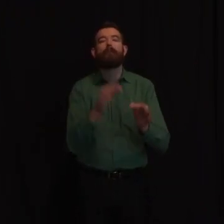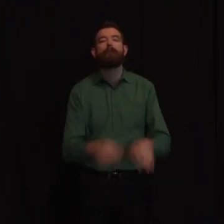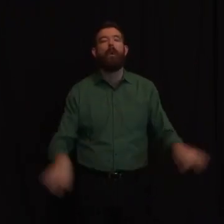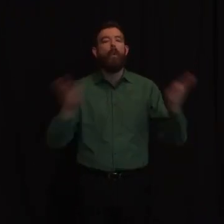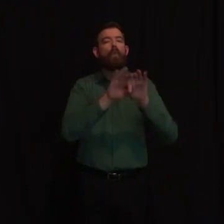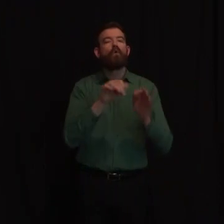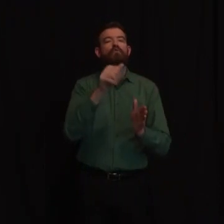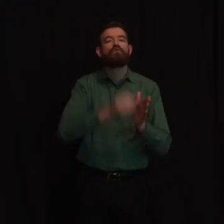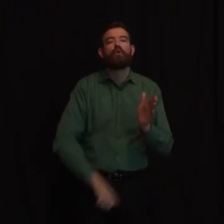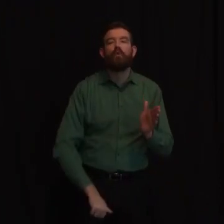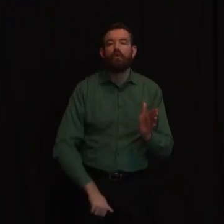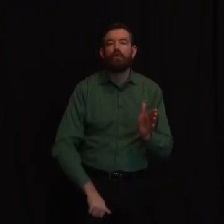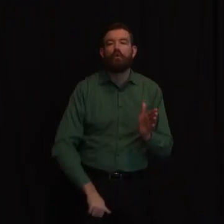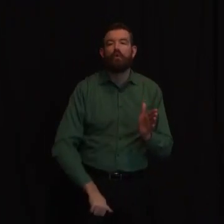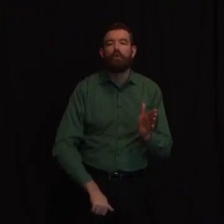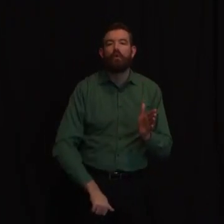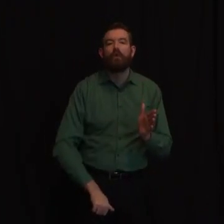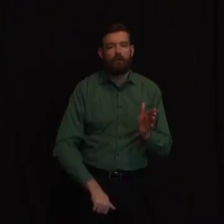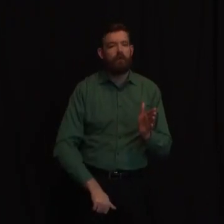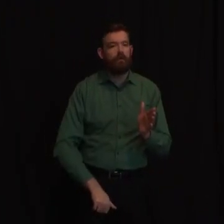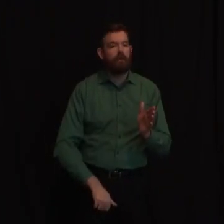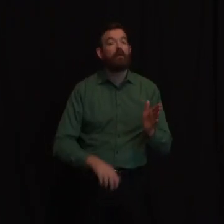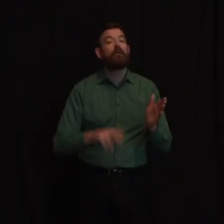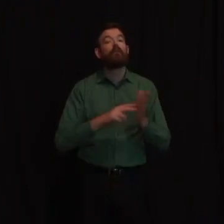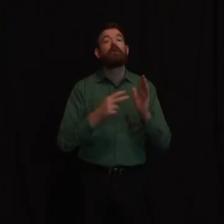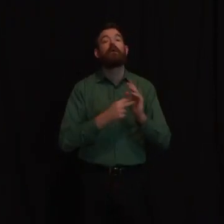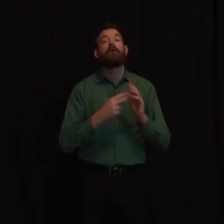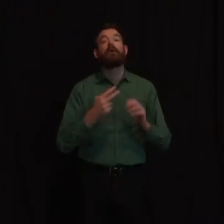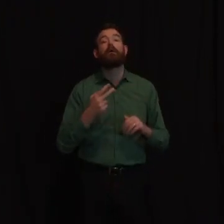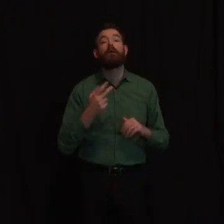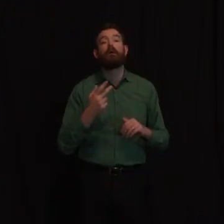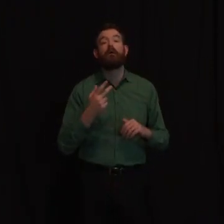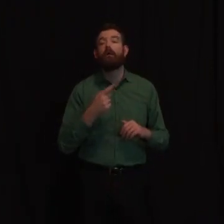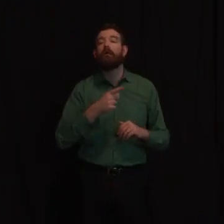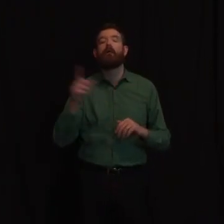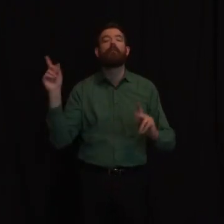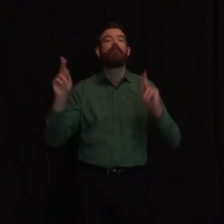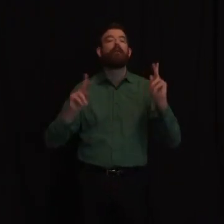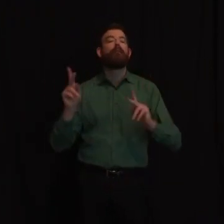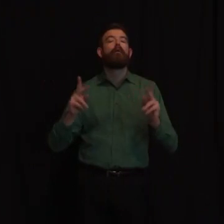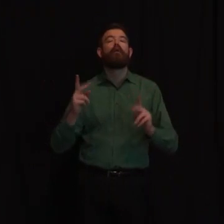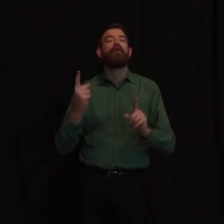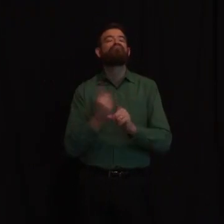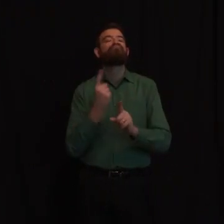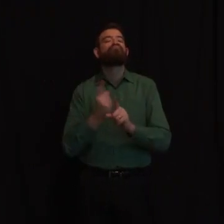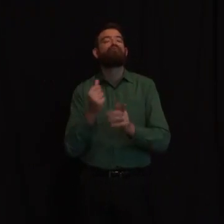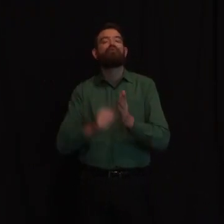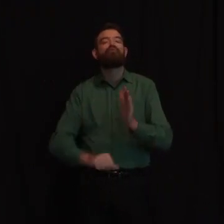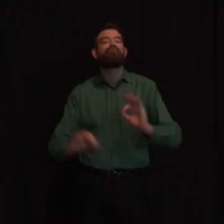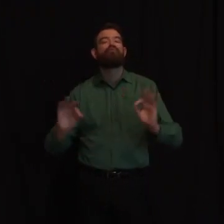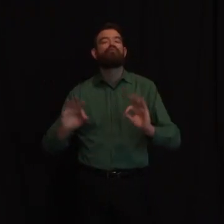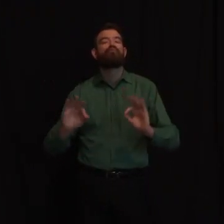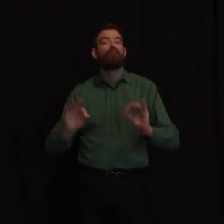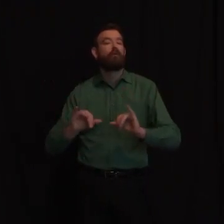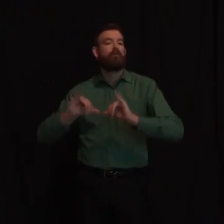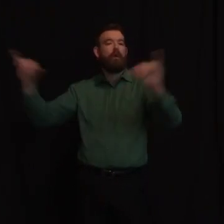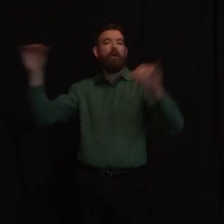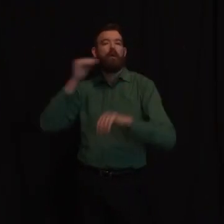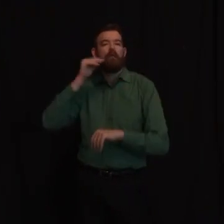point with patients that are COVID positive or pending are empty.